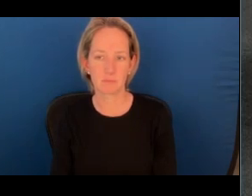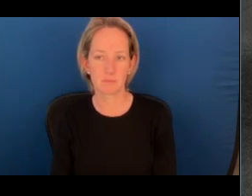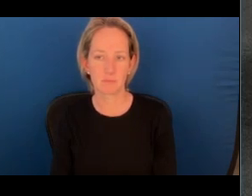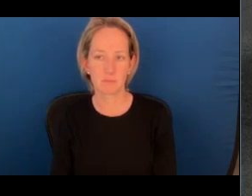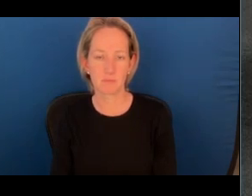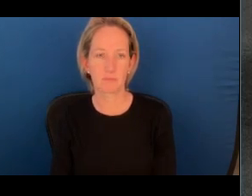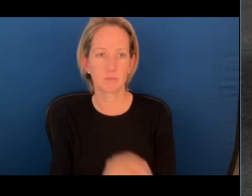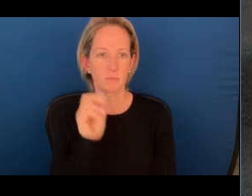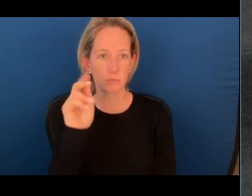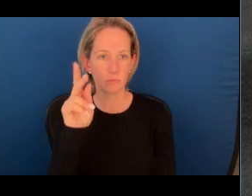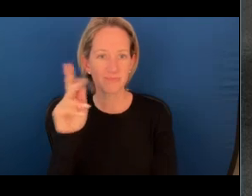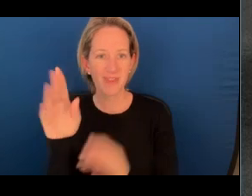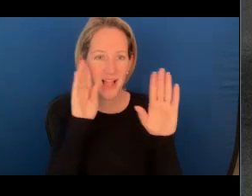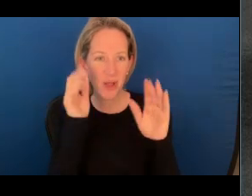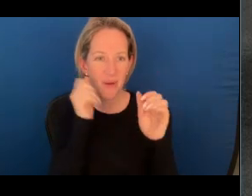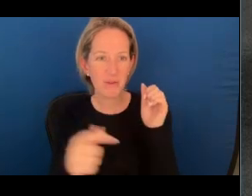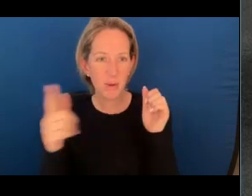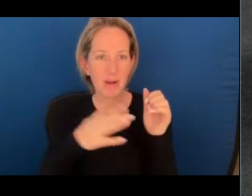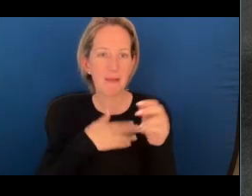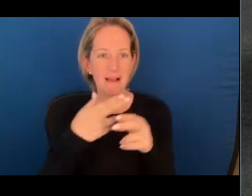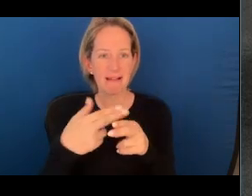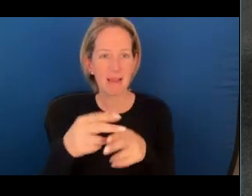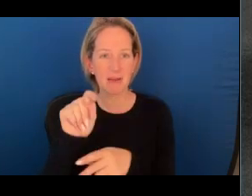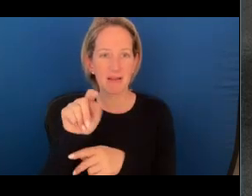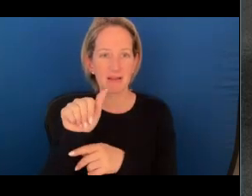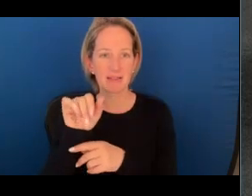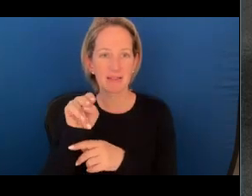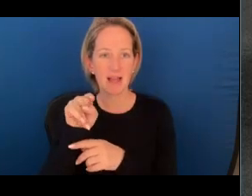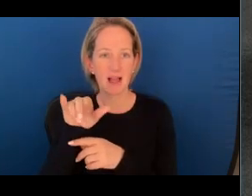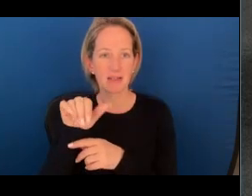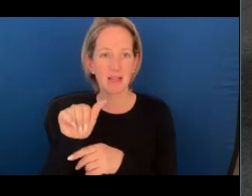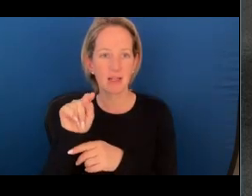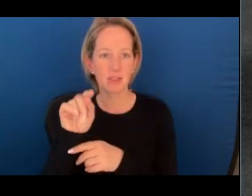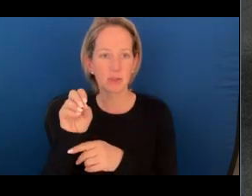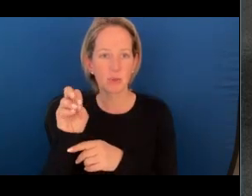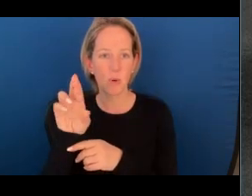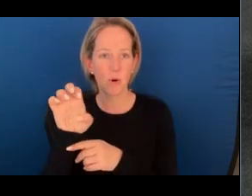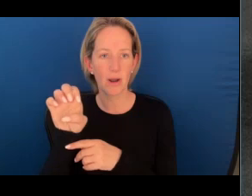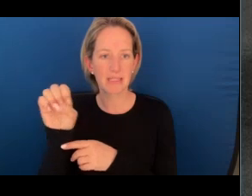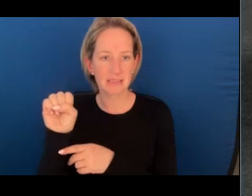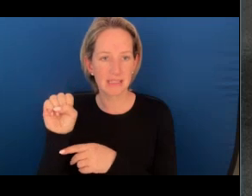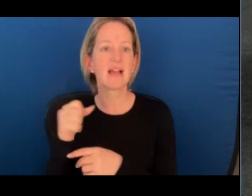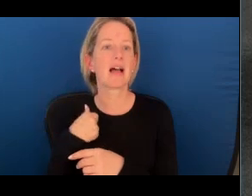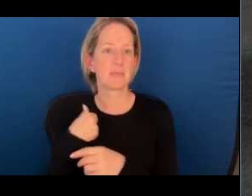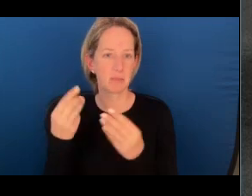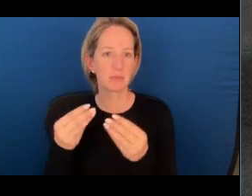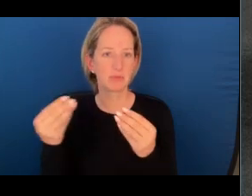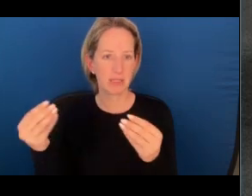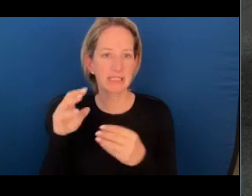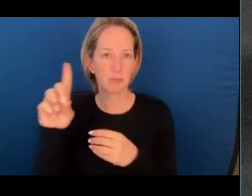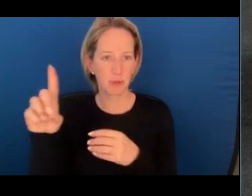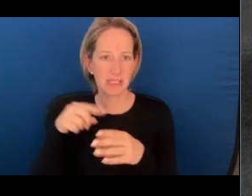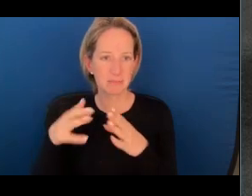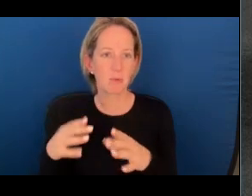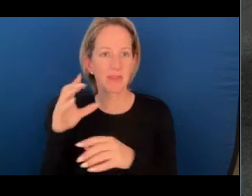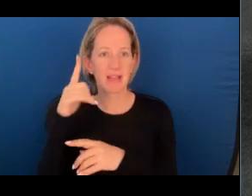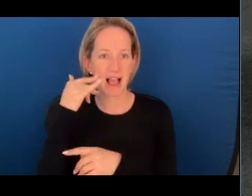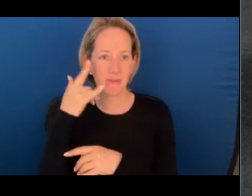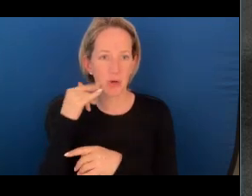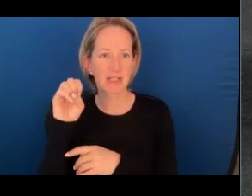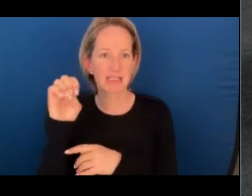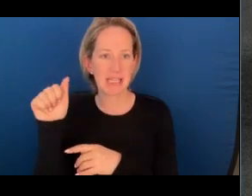Hi everyone, my name is Tanya Torres and I'm the Marine Debris Research Associate with California SeaGrant. Hi everyone, my name is